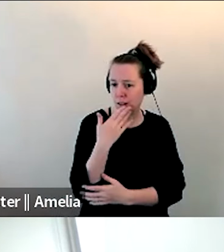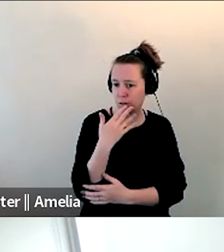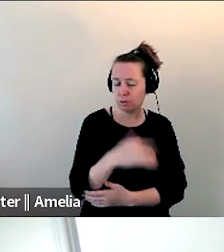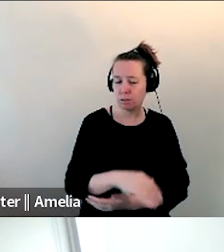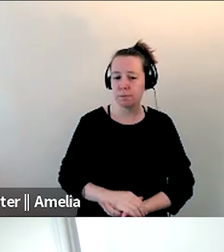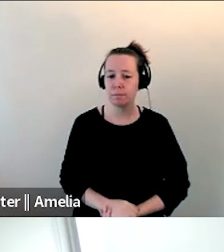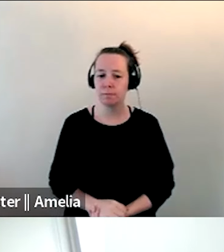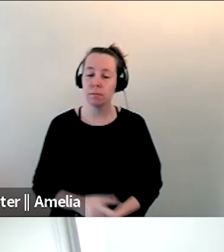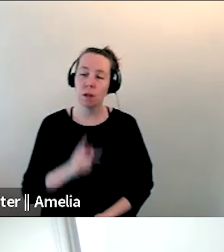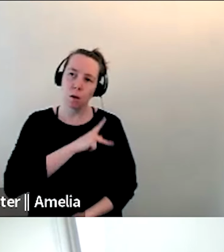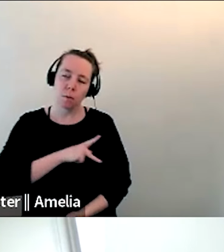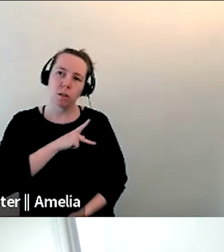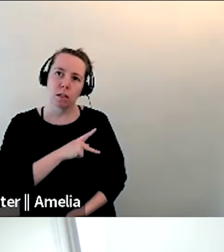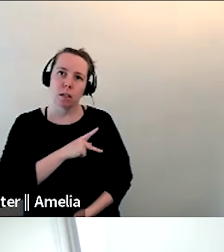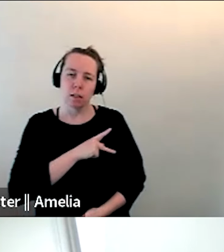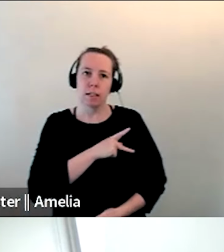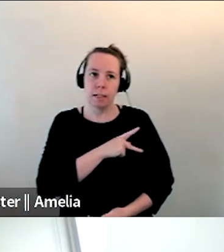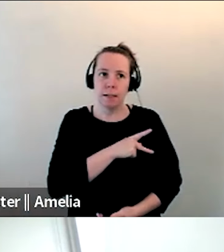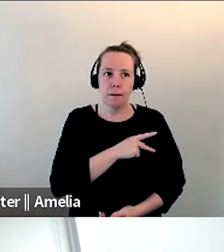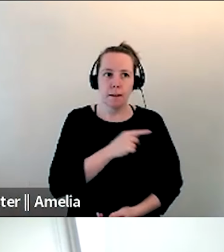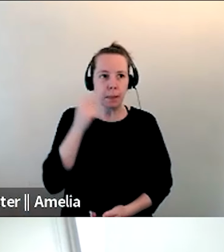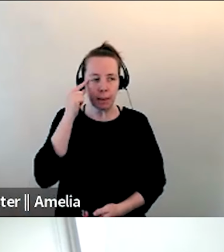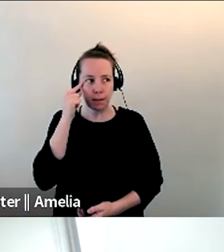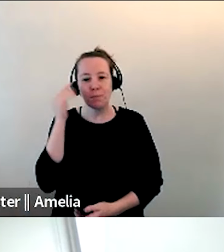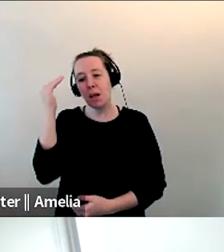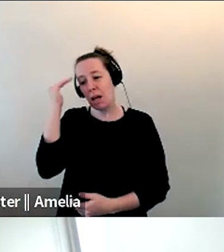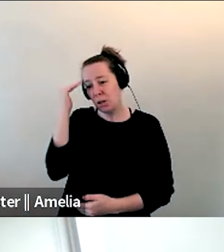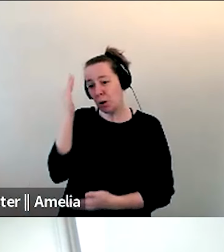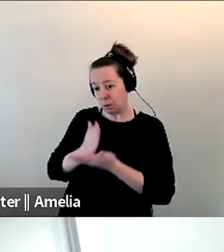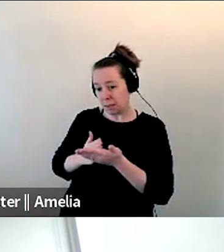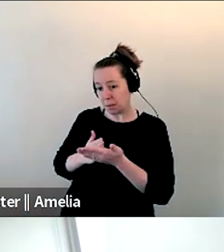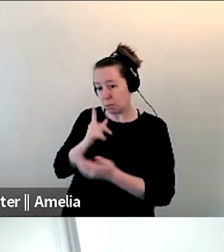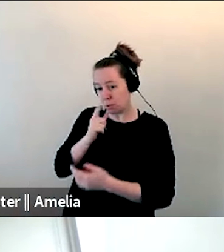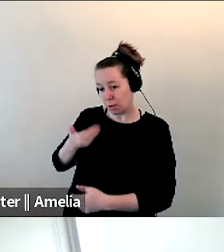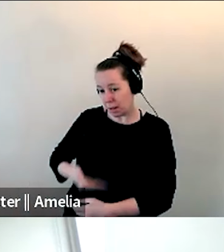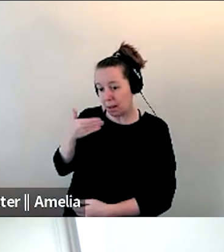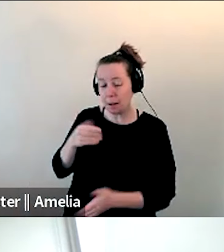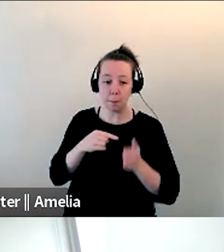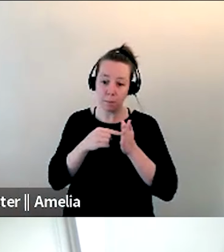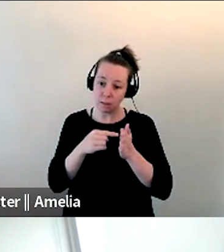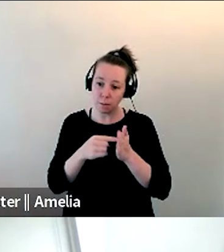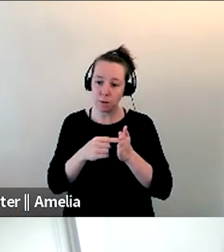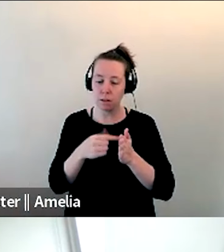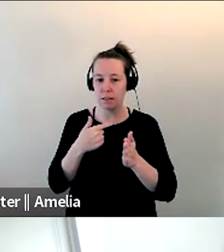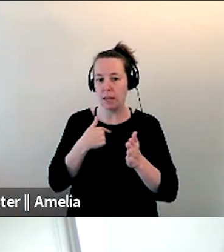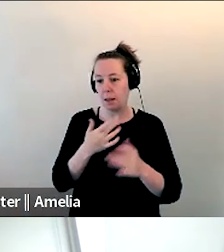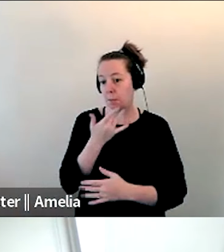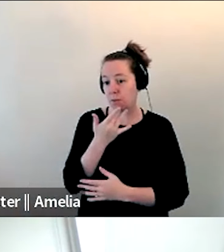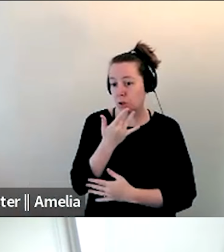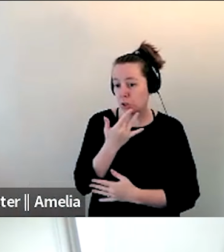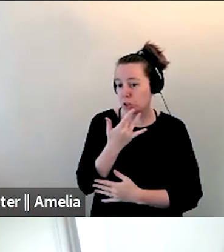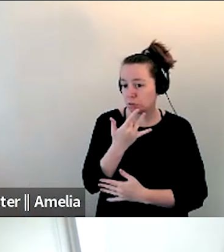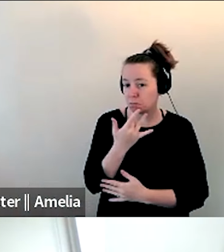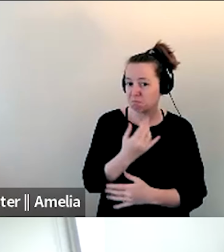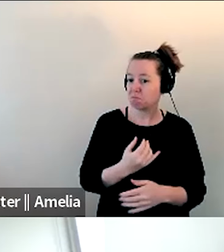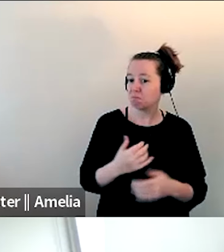it, it did help me reinforce my knowledge in terms of traits I already knew I had. So for example, it pointed out that I'm quite introverted. However,